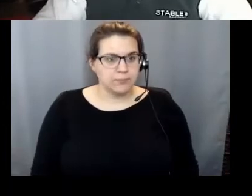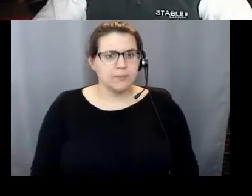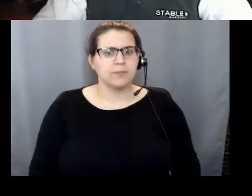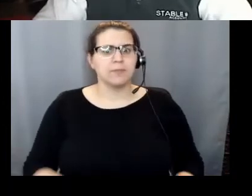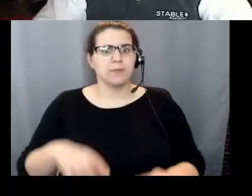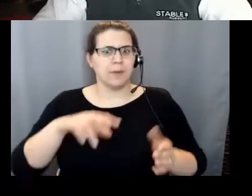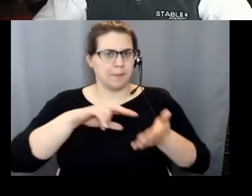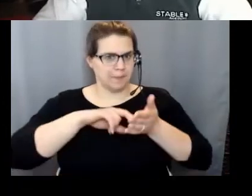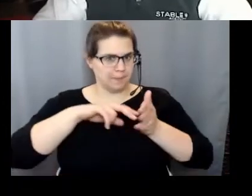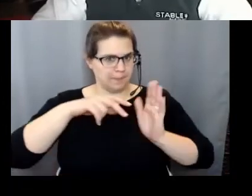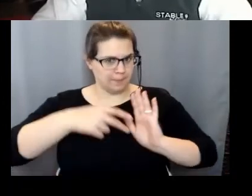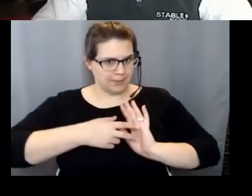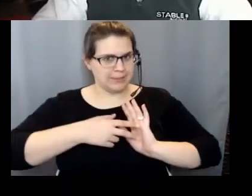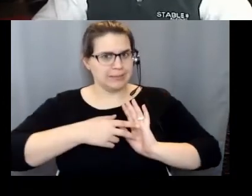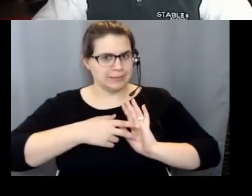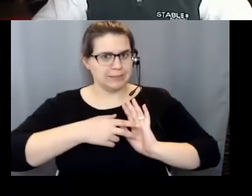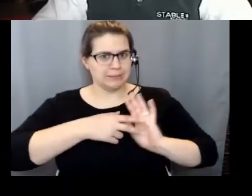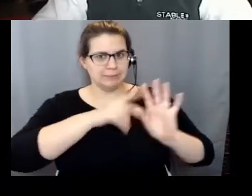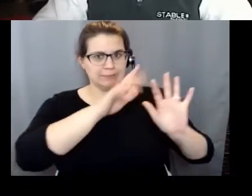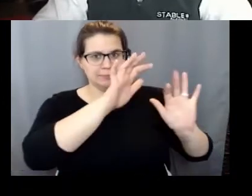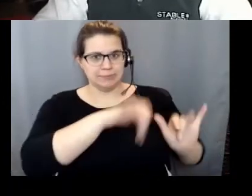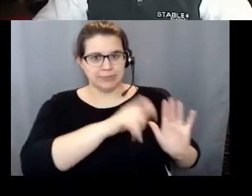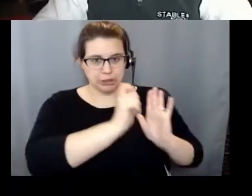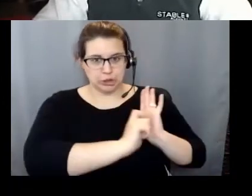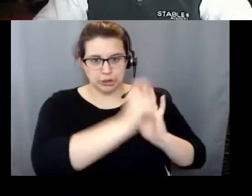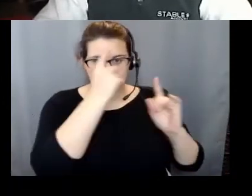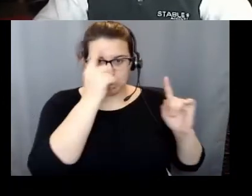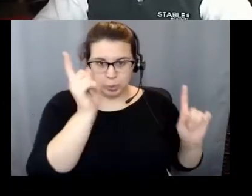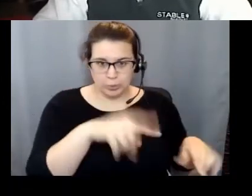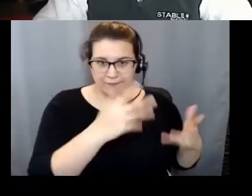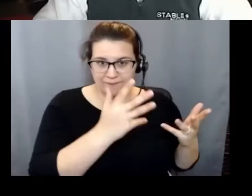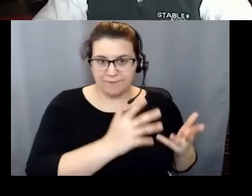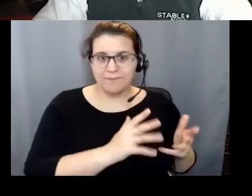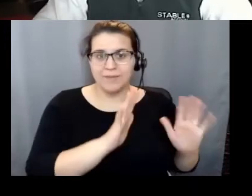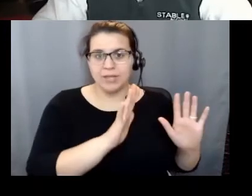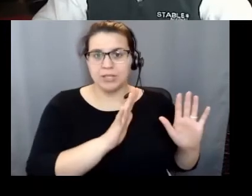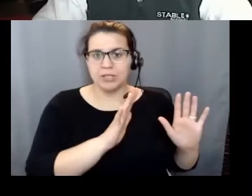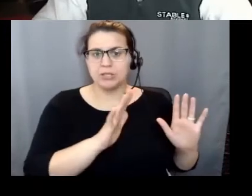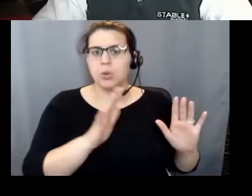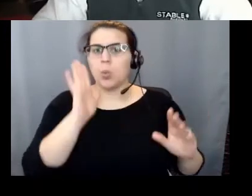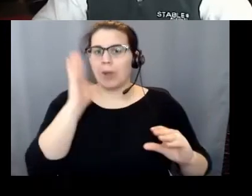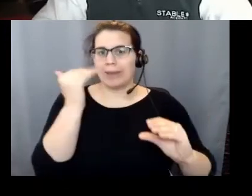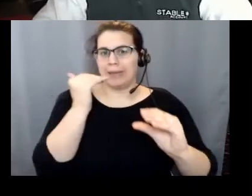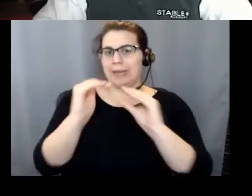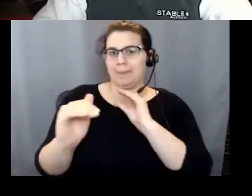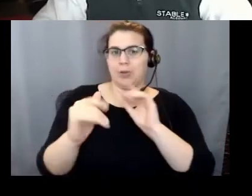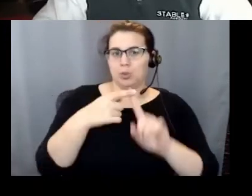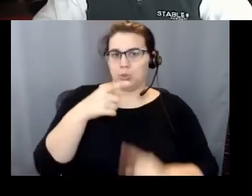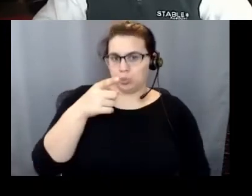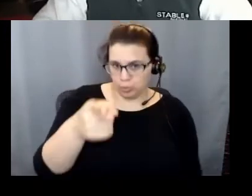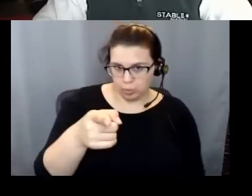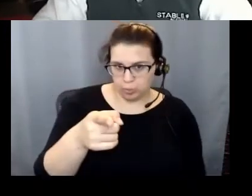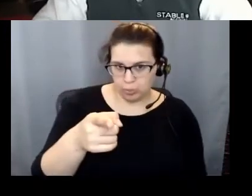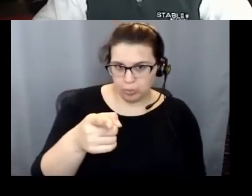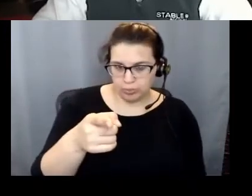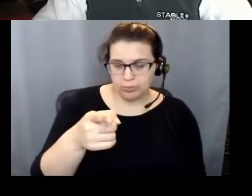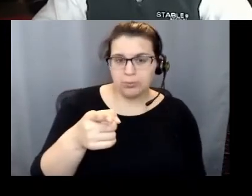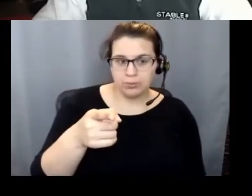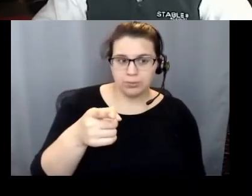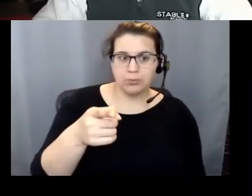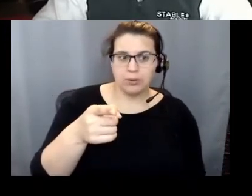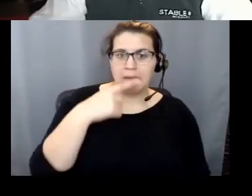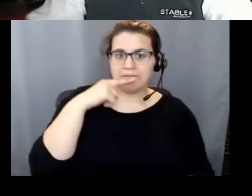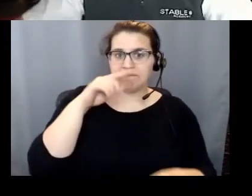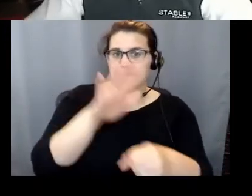an email sent to the email address that you specified, wanting you to verify and confirm your